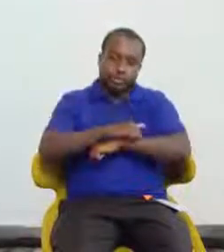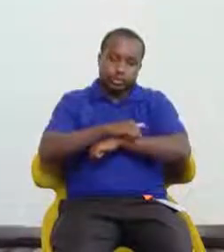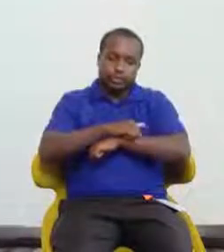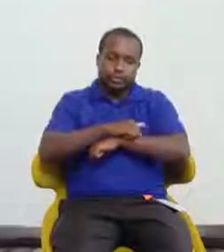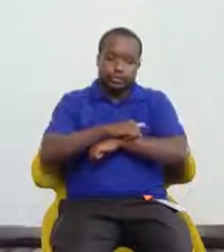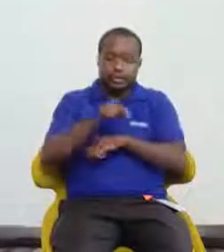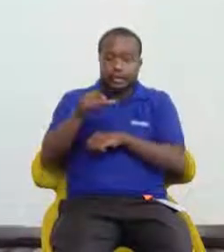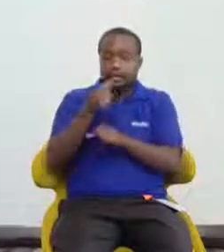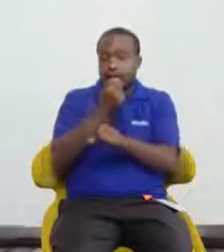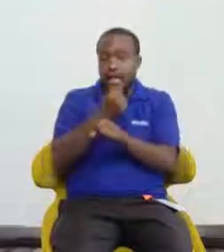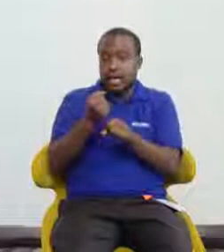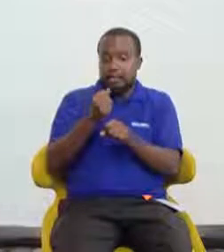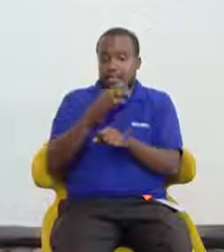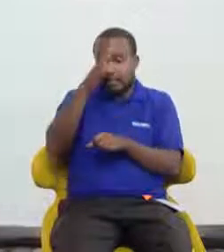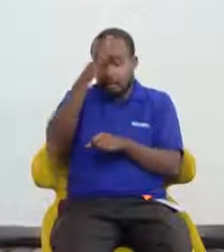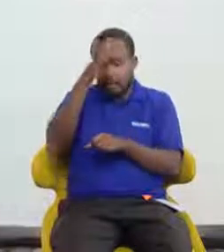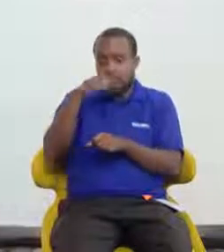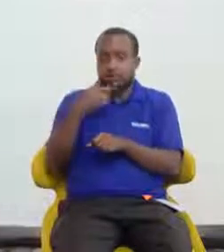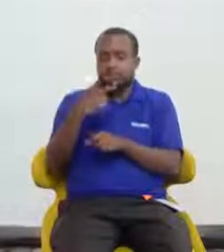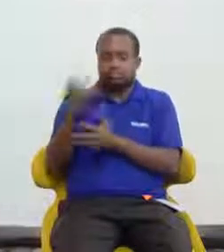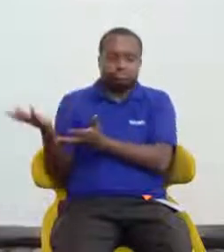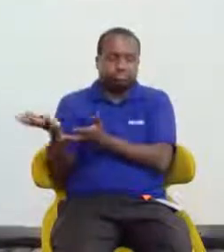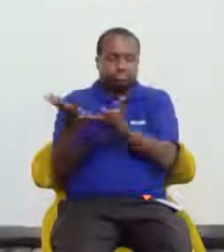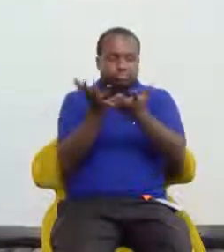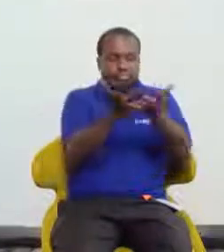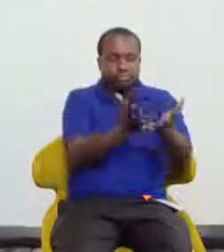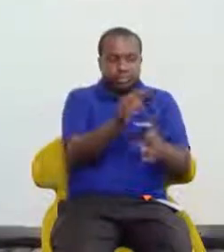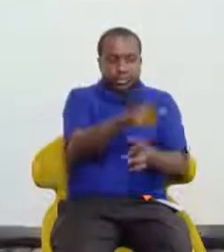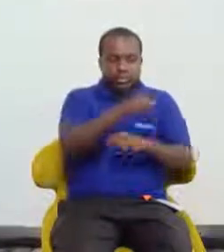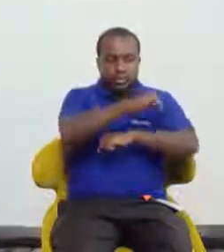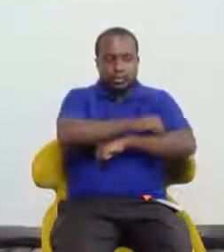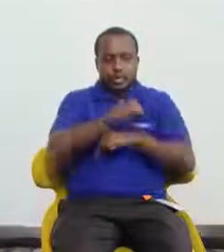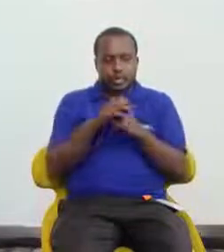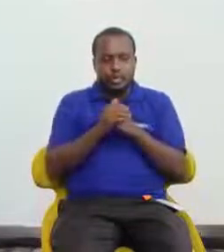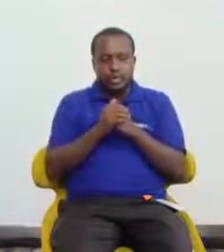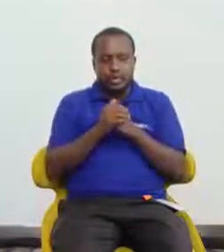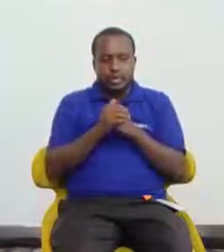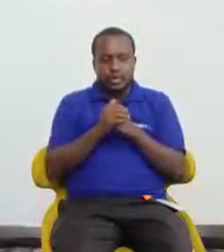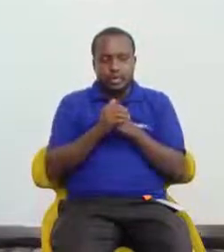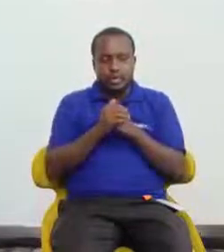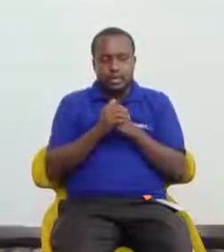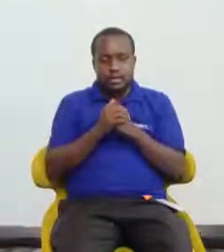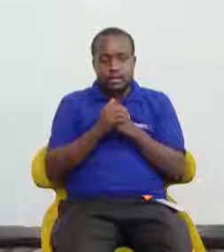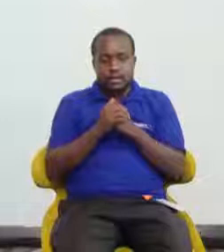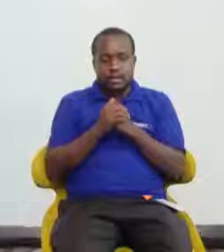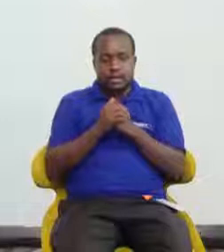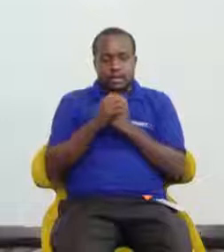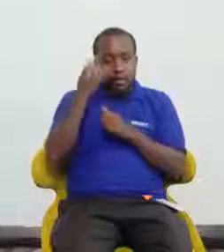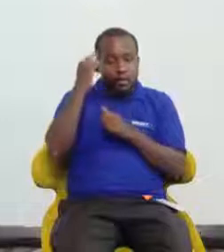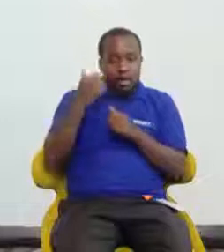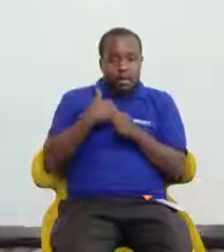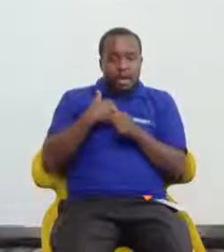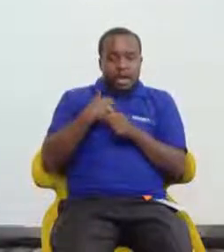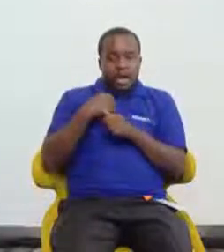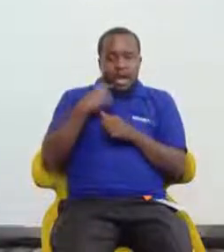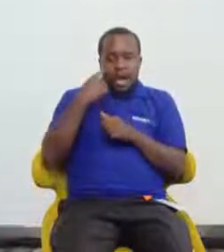was kind of hard for them to say, like, let's take this person to this particular kind of a school. And so, it was kind of, to me, I felt like I